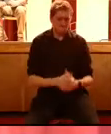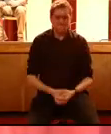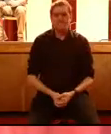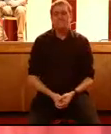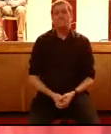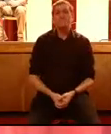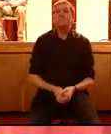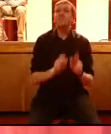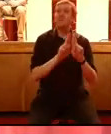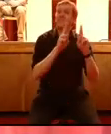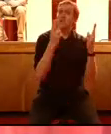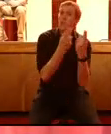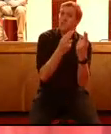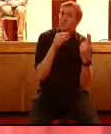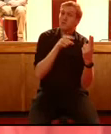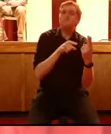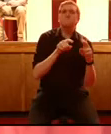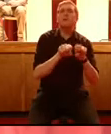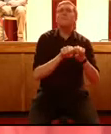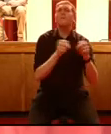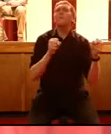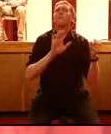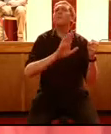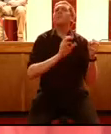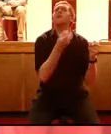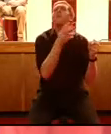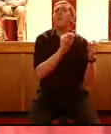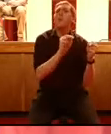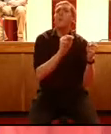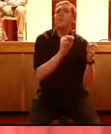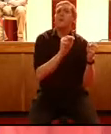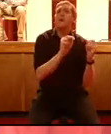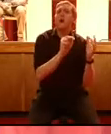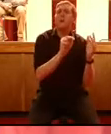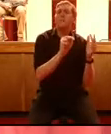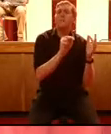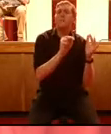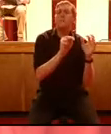The union has violated their own